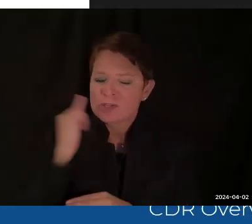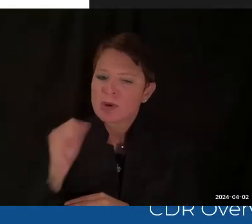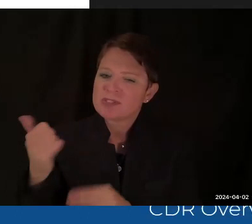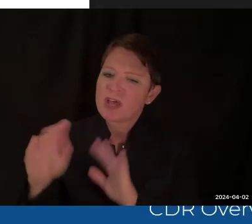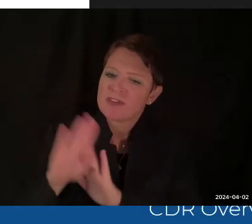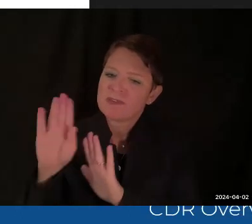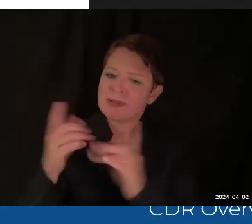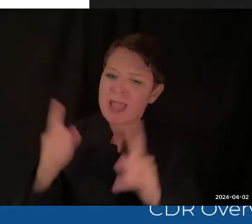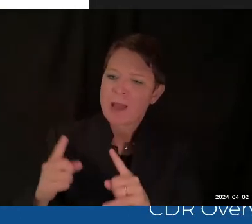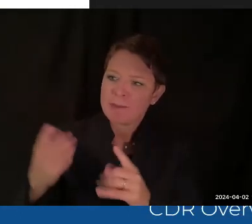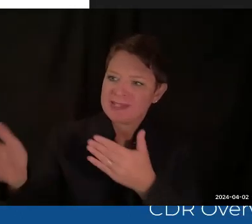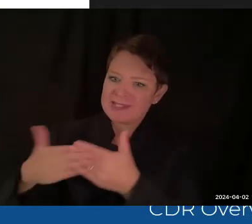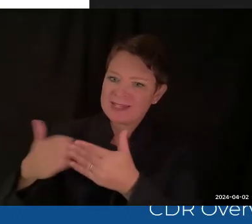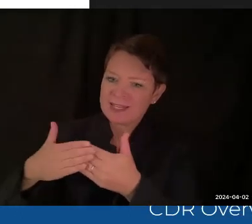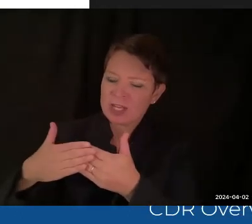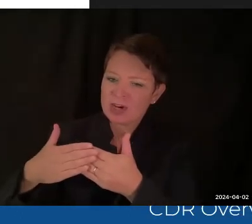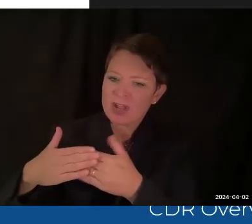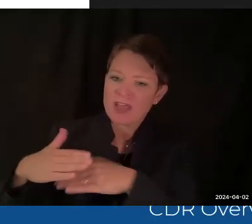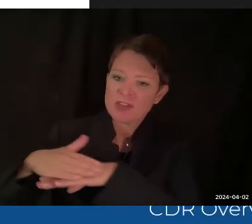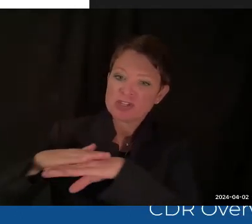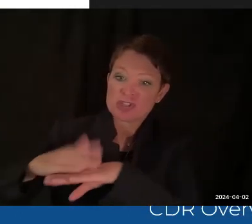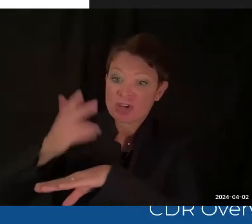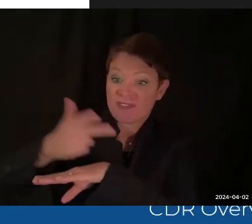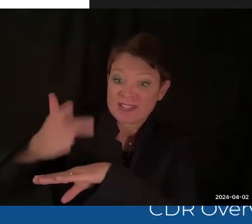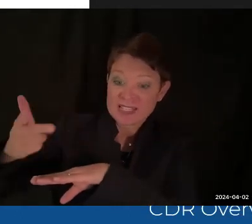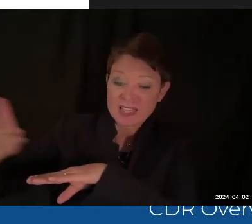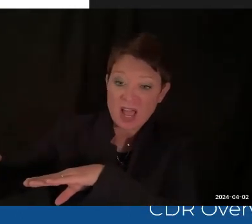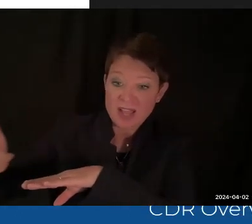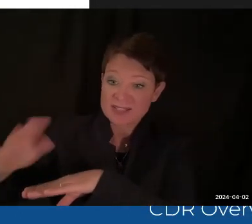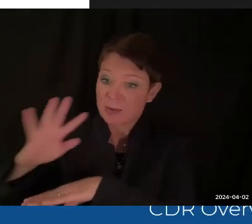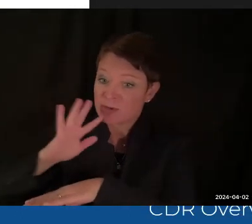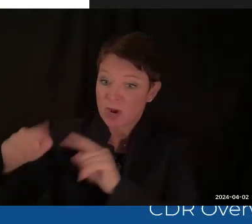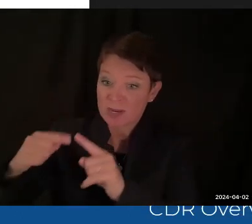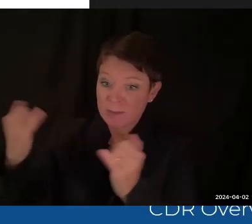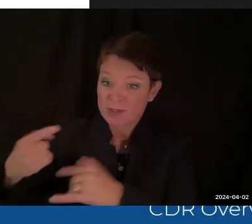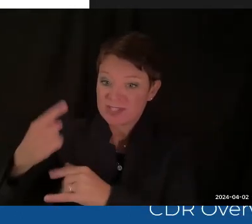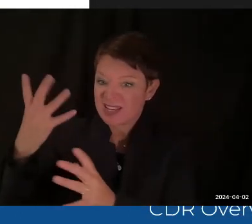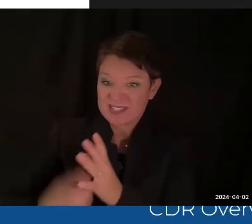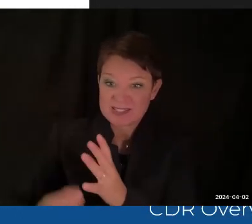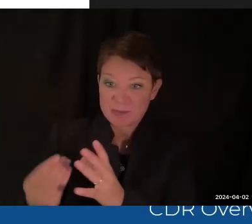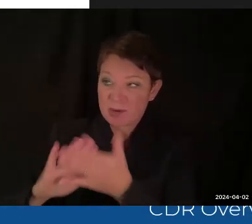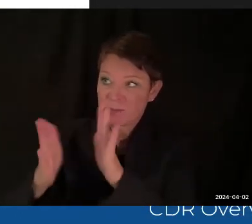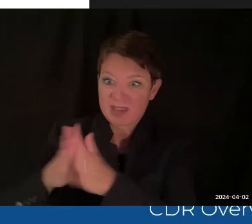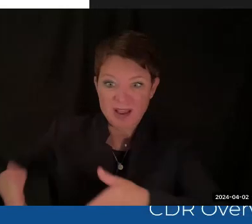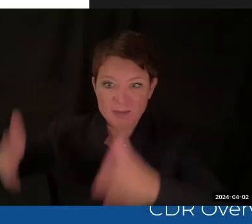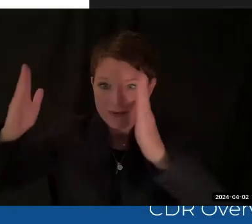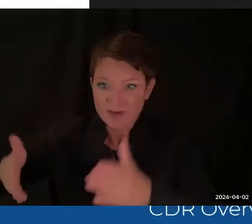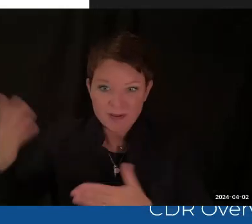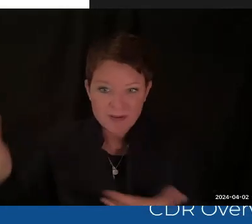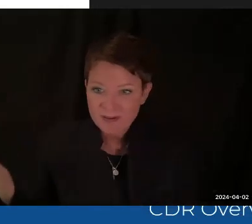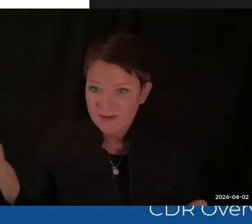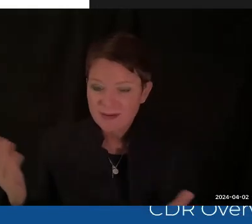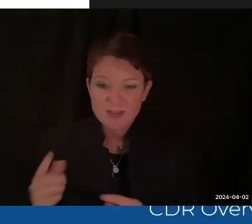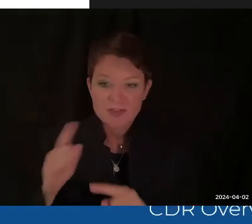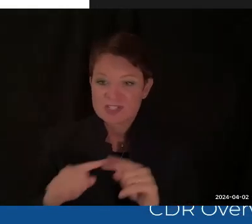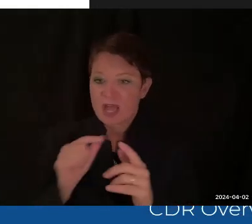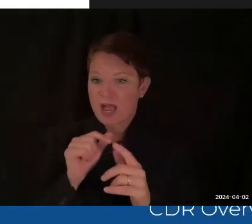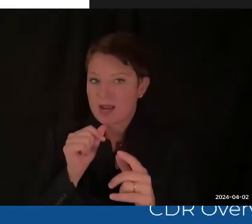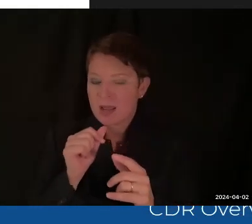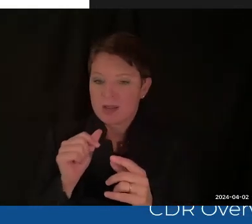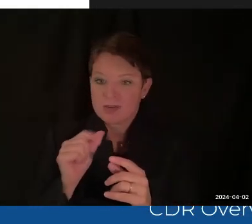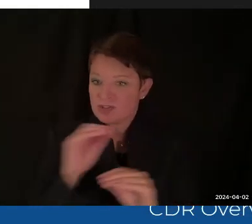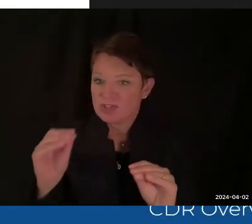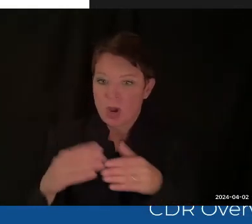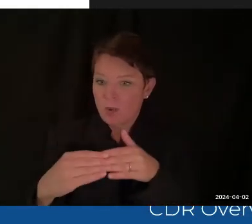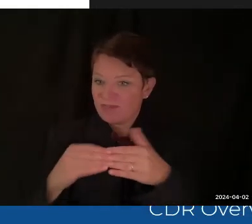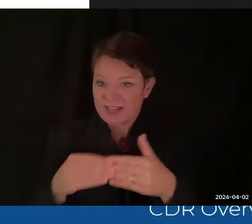development happens nearby and some of the surface lots that we're talking about disappear? There's really not much margin of